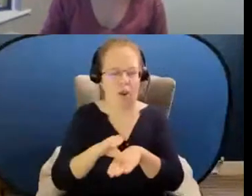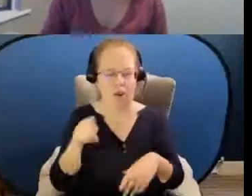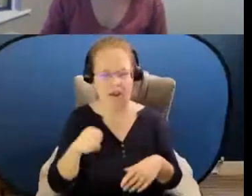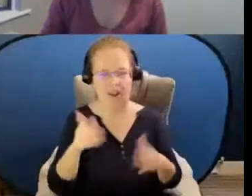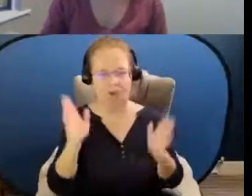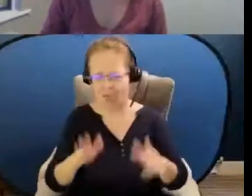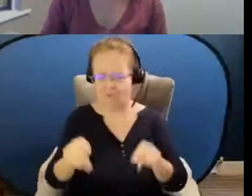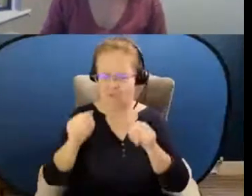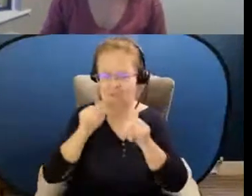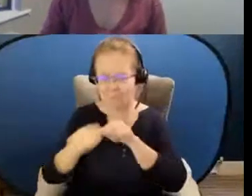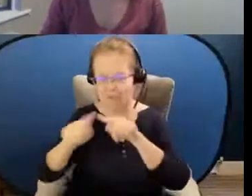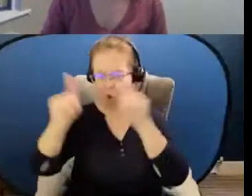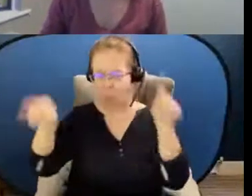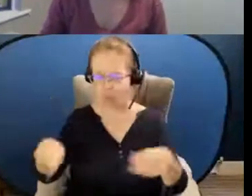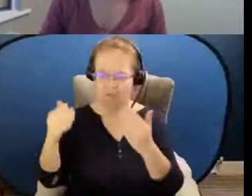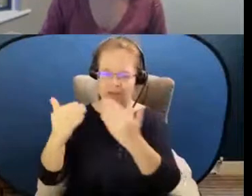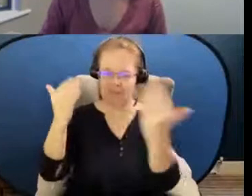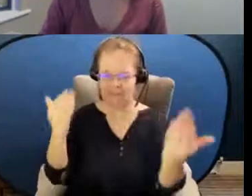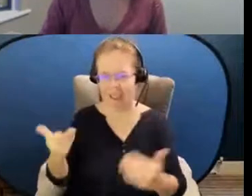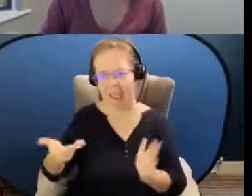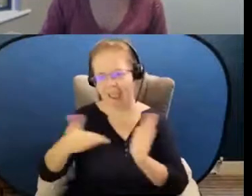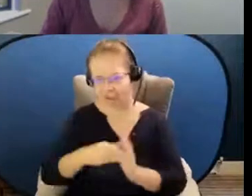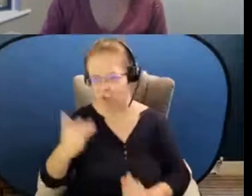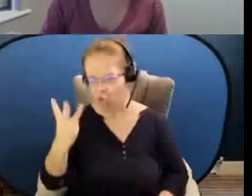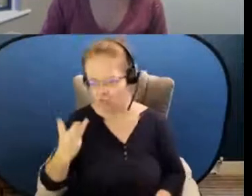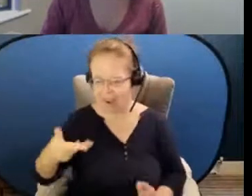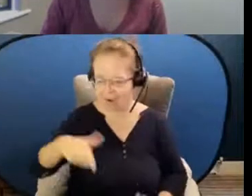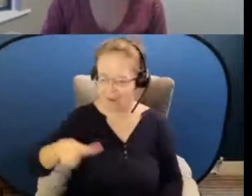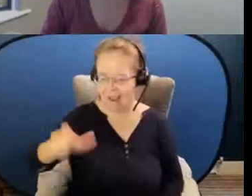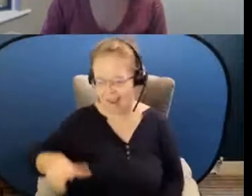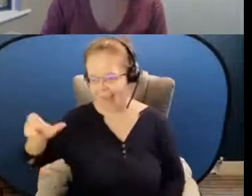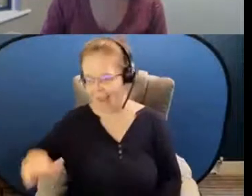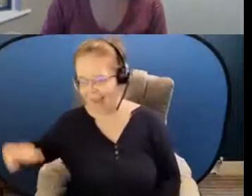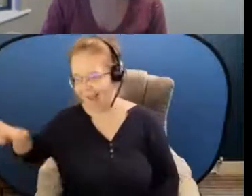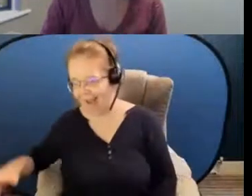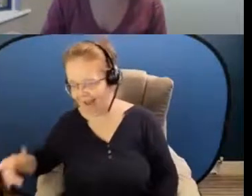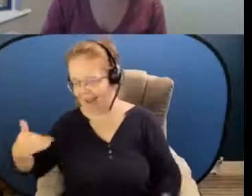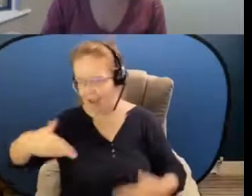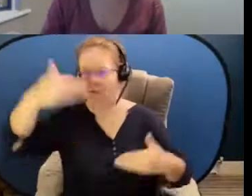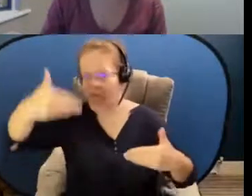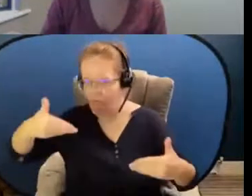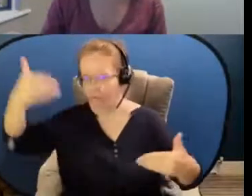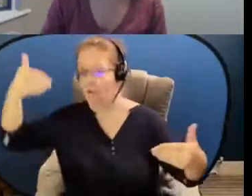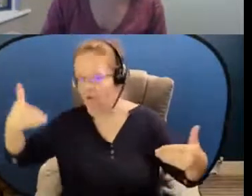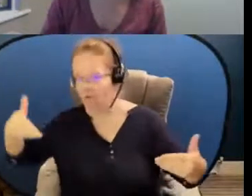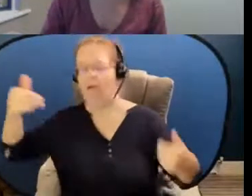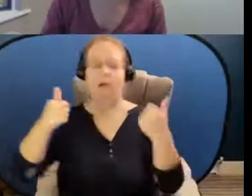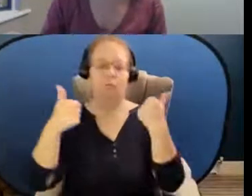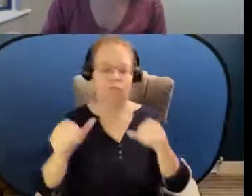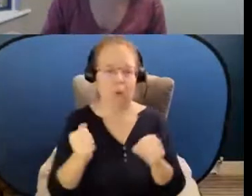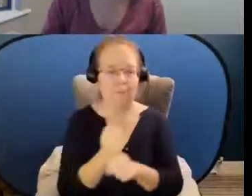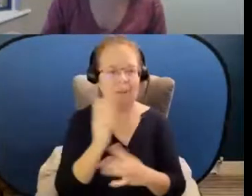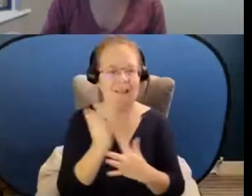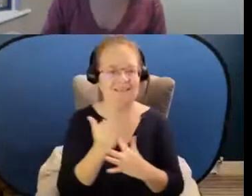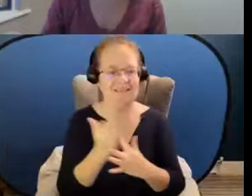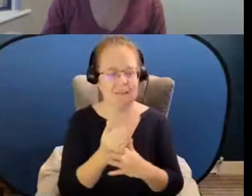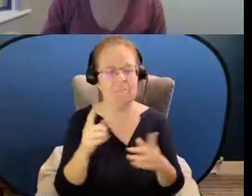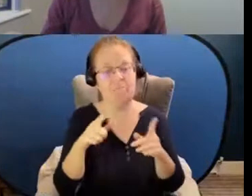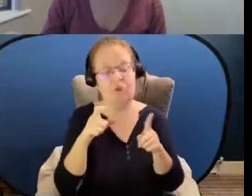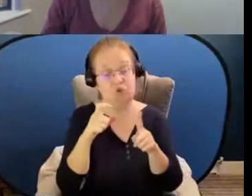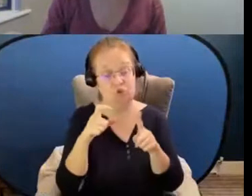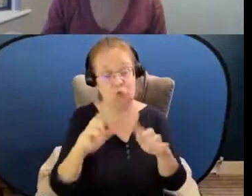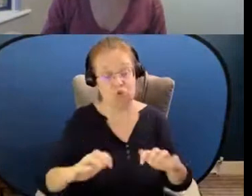special windows. And so it was like 3 extra clicks to do anything accessible. So why would you? So one of the things that we did at dominKnow made